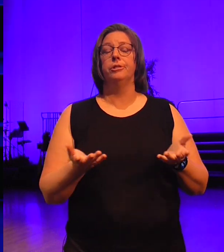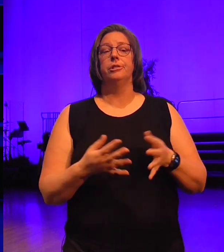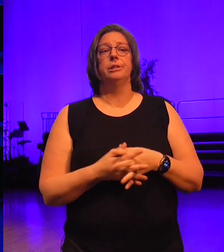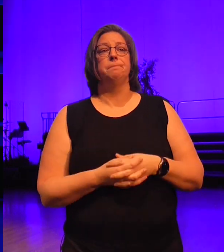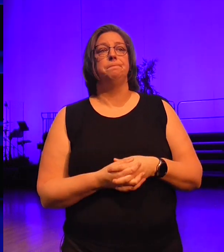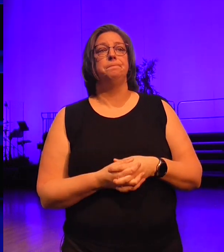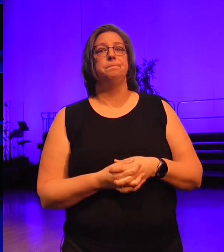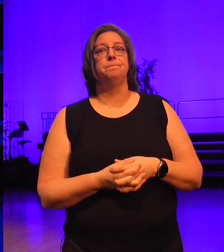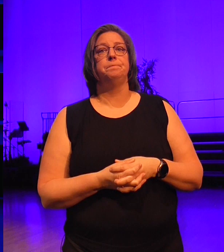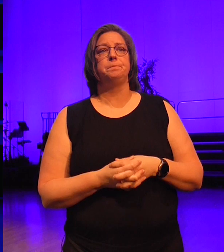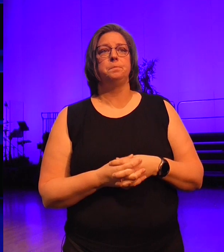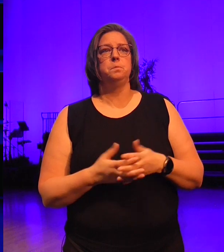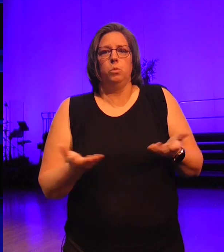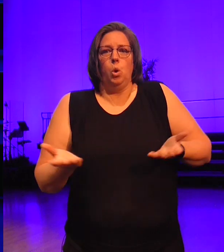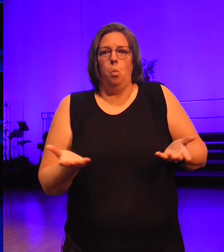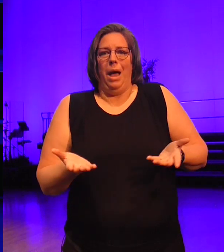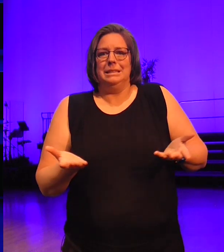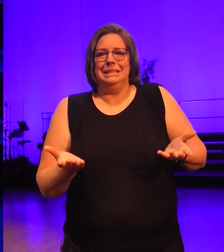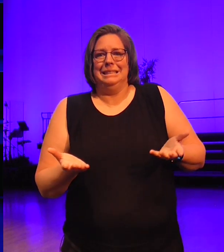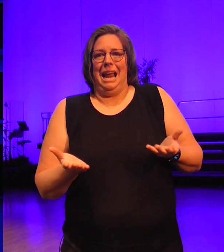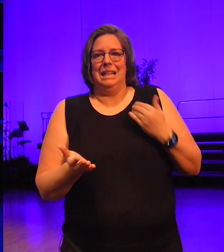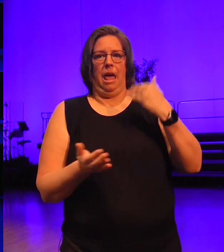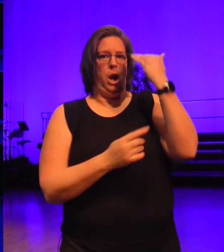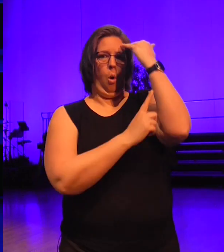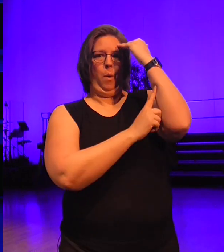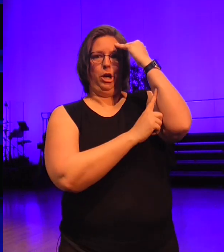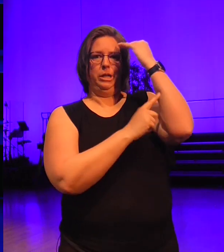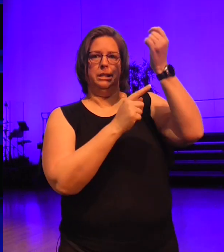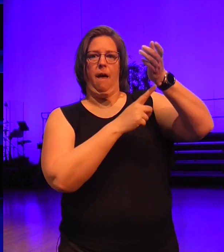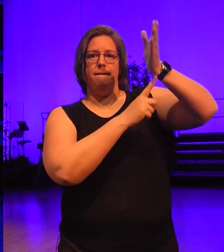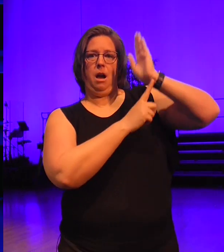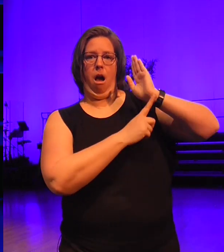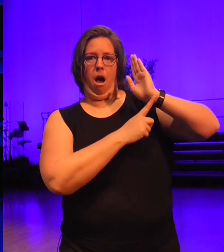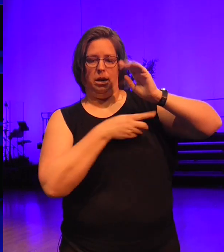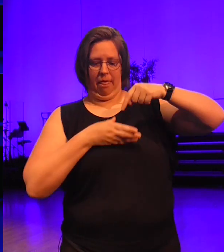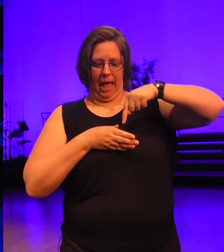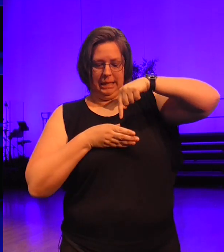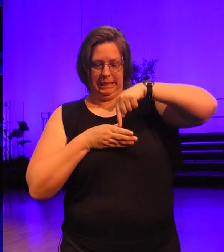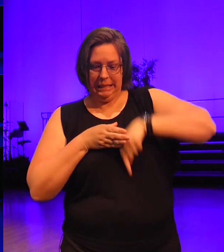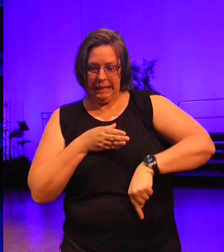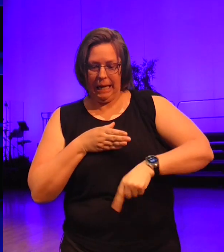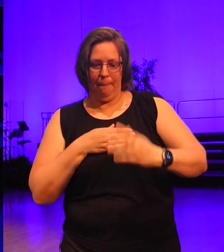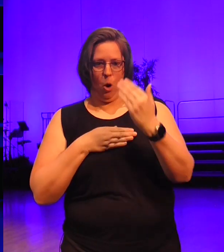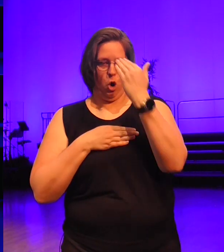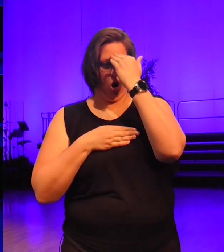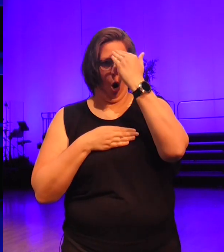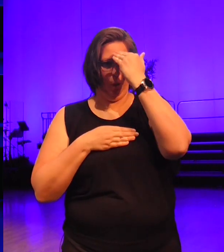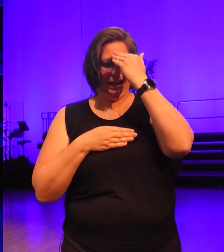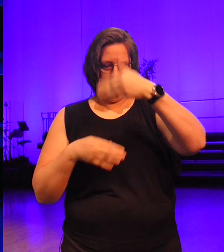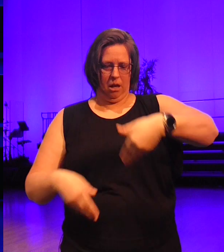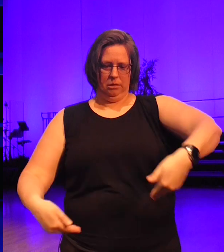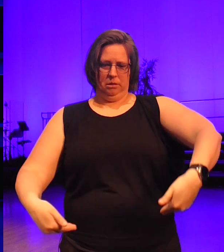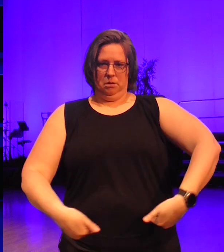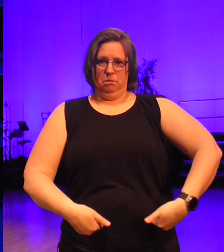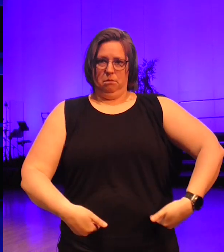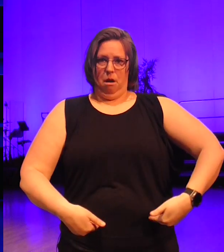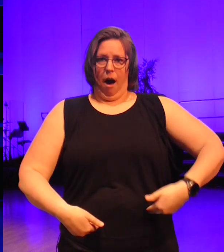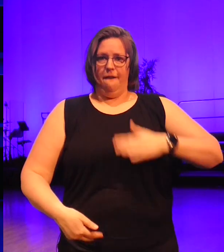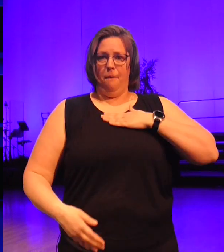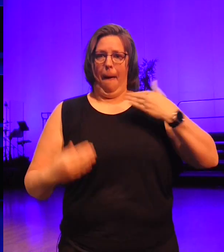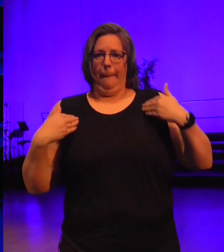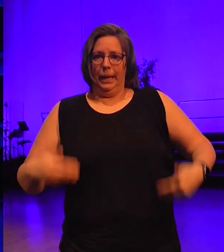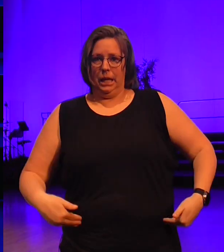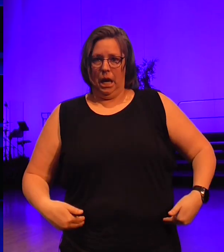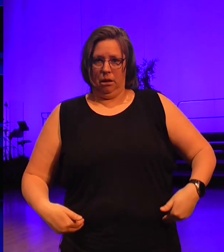a deep knowingness at the core of your being? And perhaps all that you have to do when faced